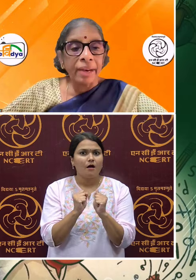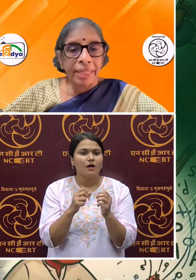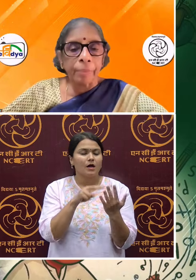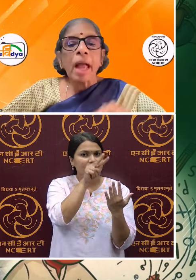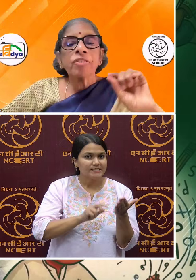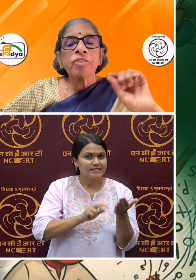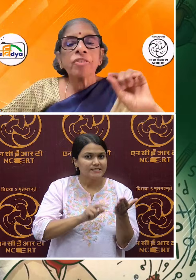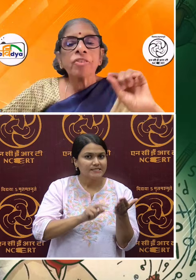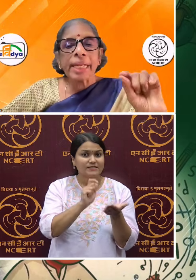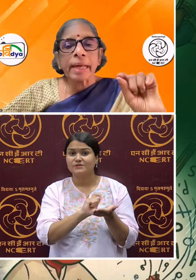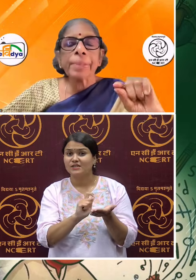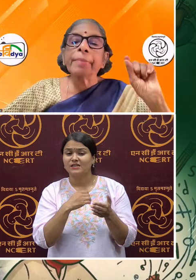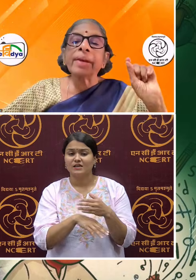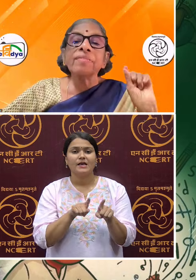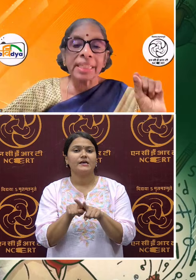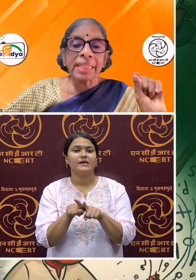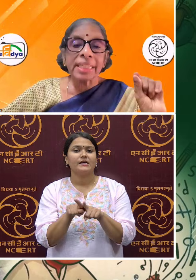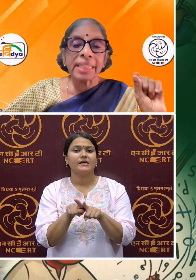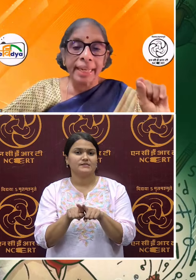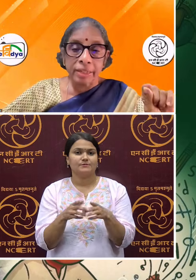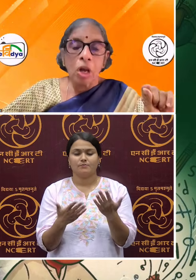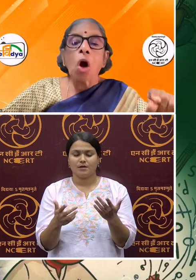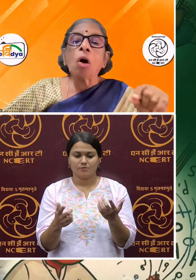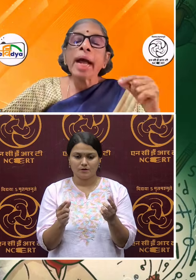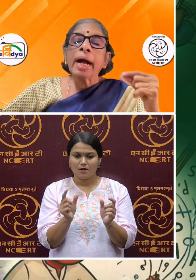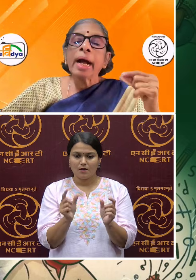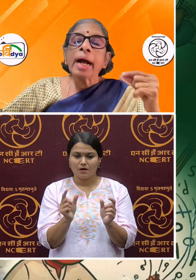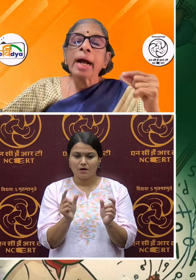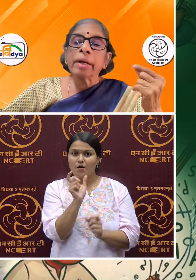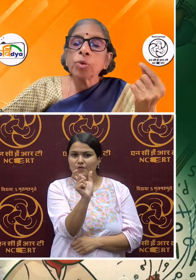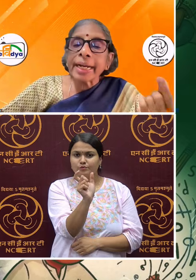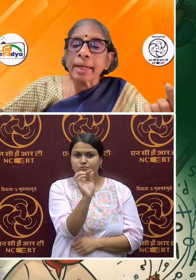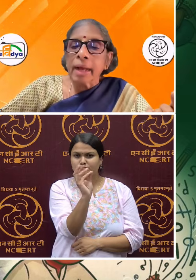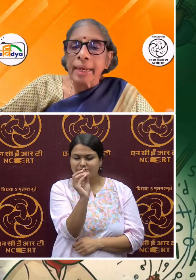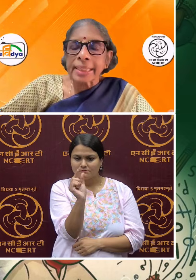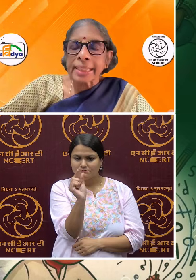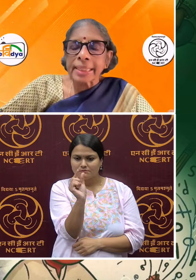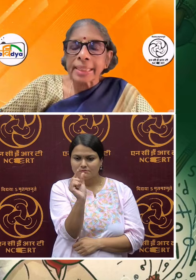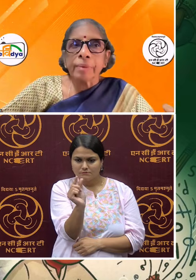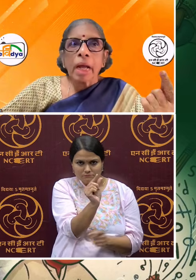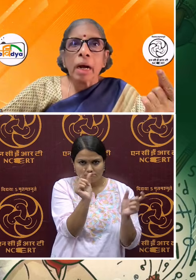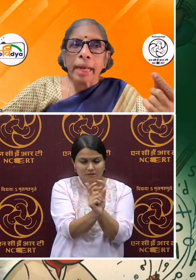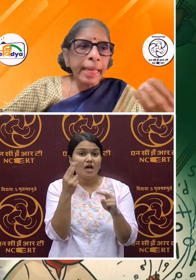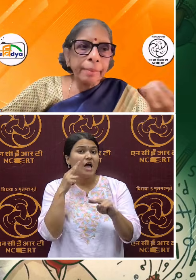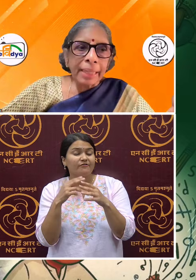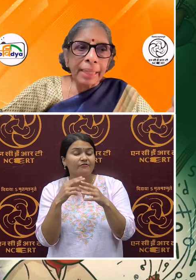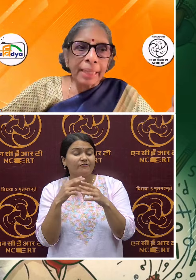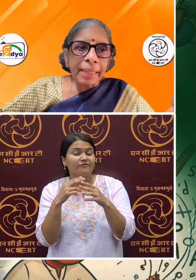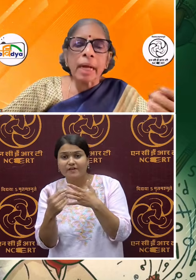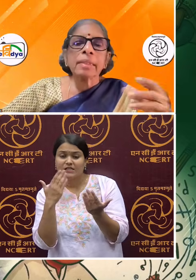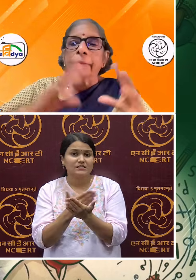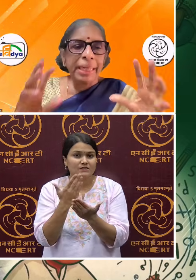reading and writing. For example, they may reverse letters, or if you take a lesson,